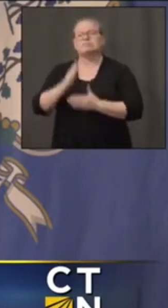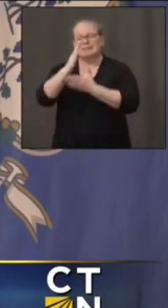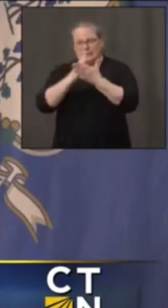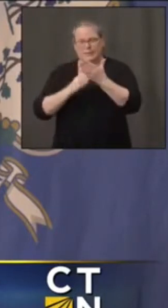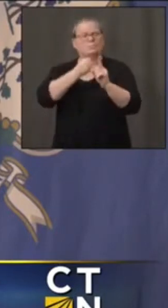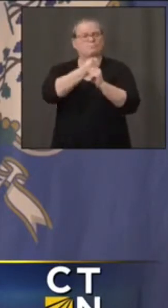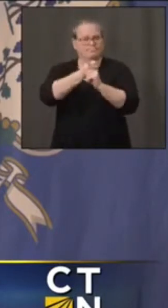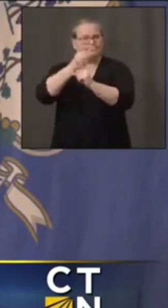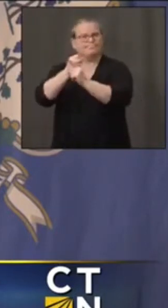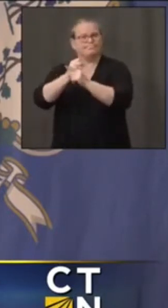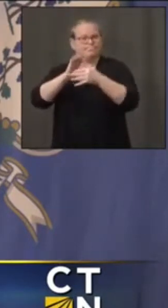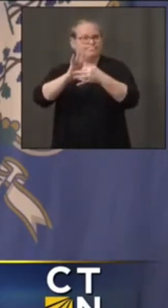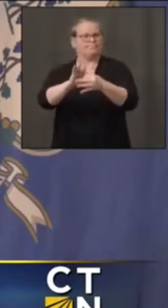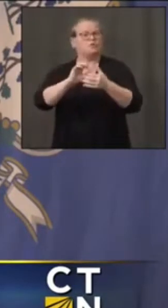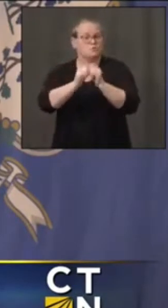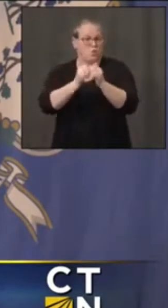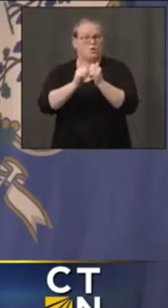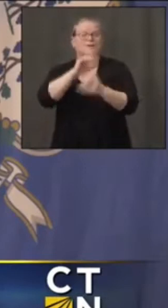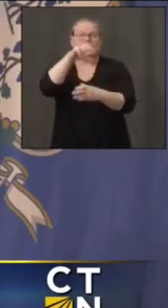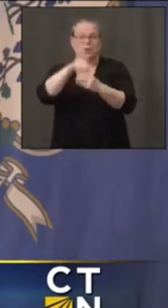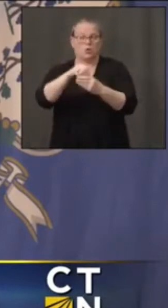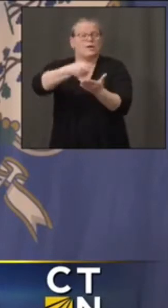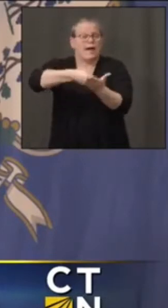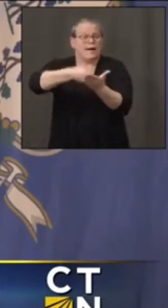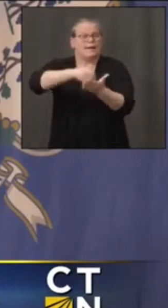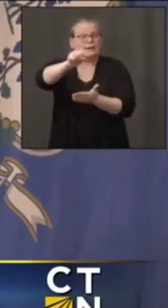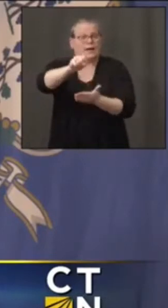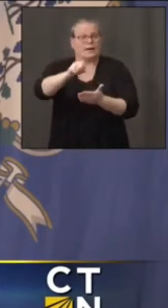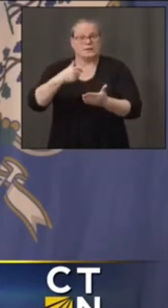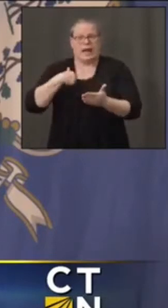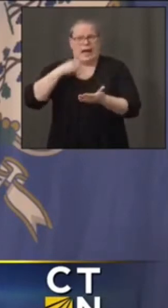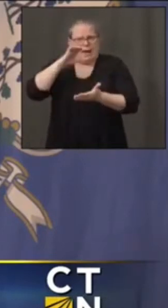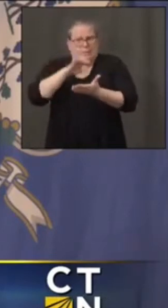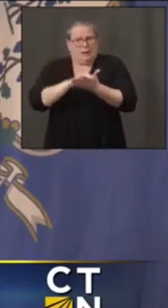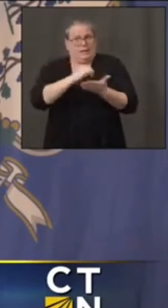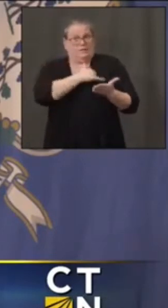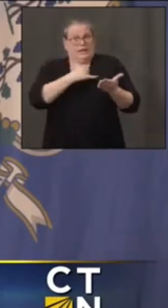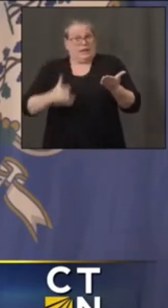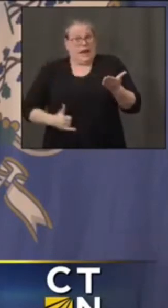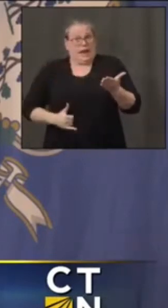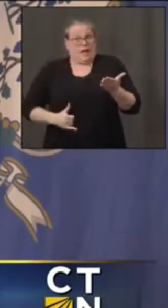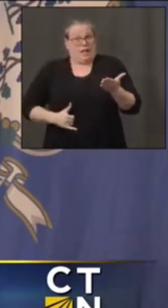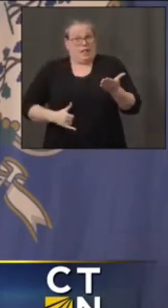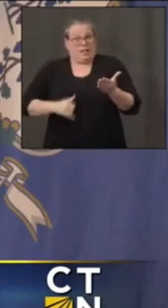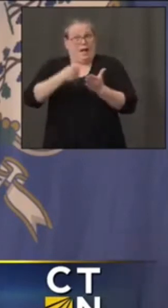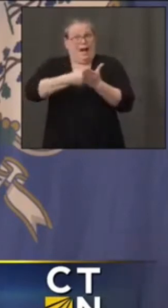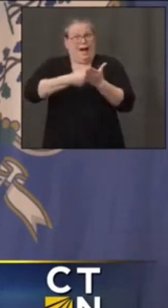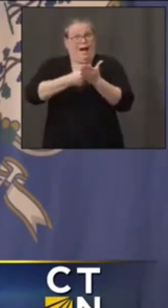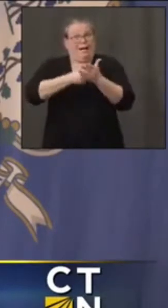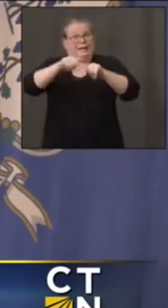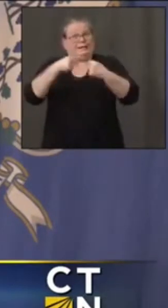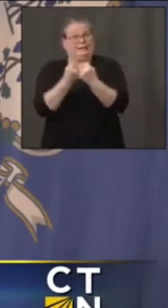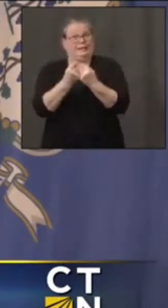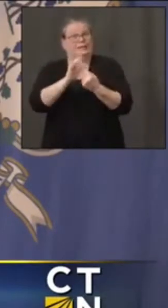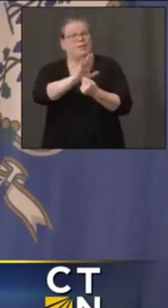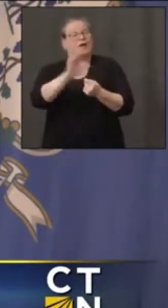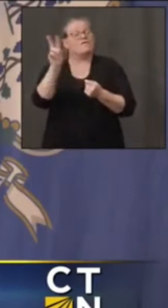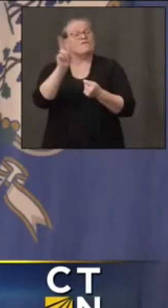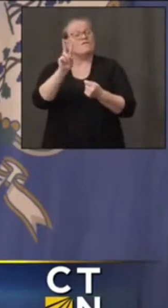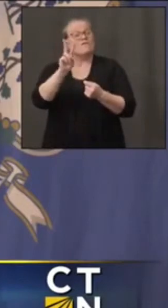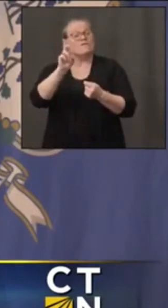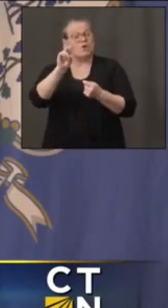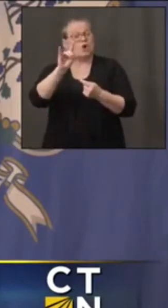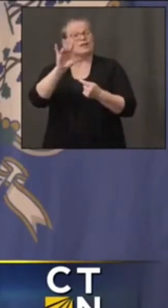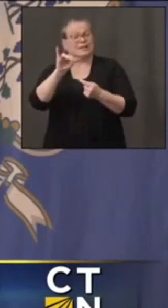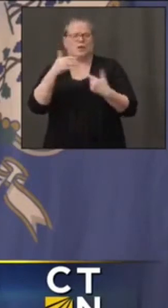about it. I believe the Yale varsity ice hockey team had a lot of infections there. As